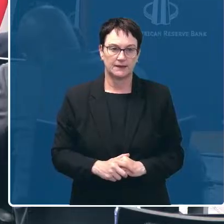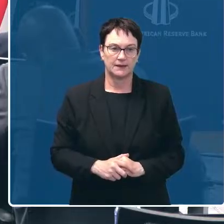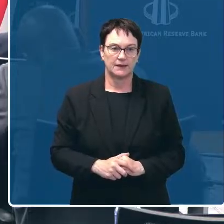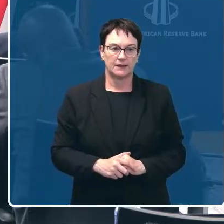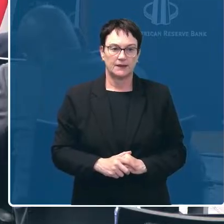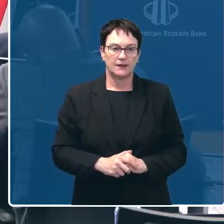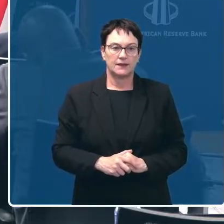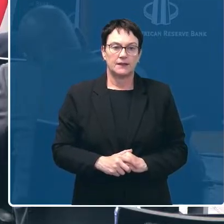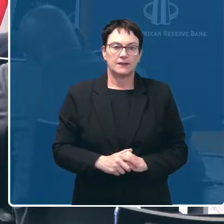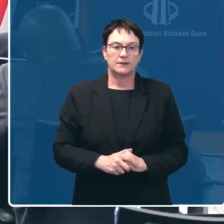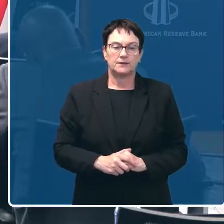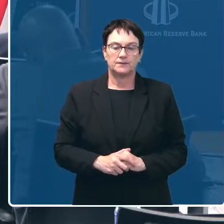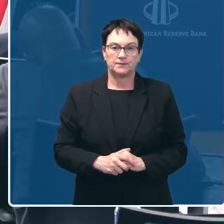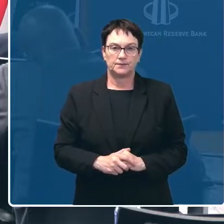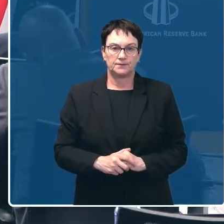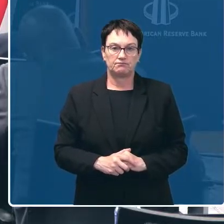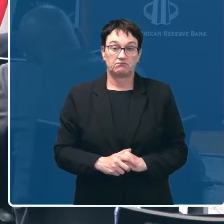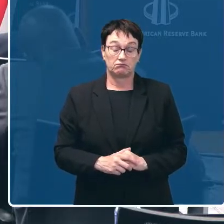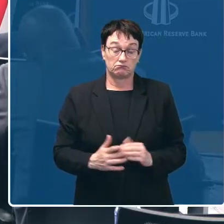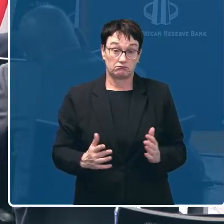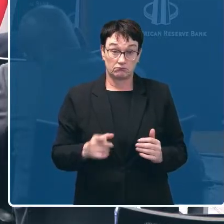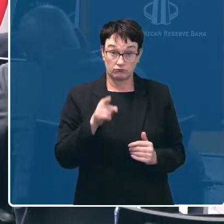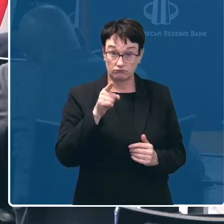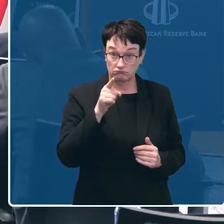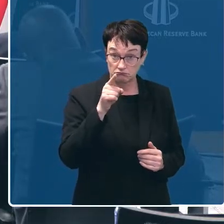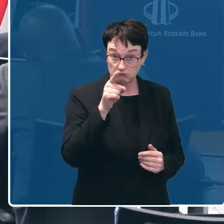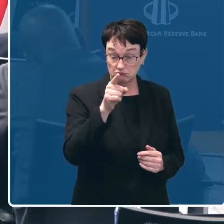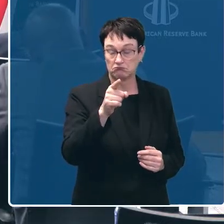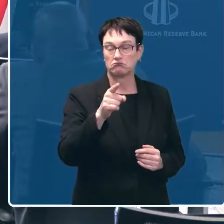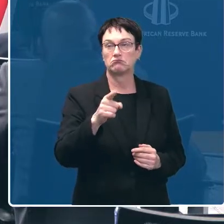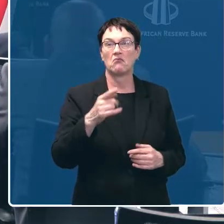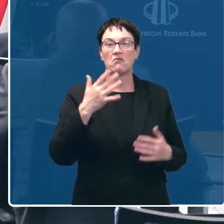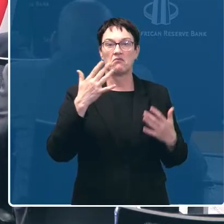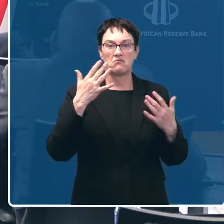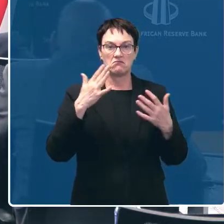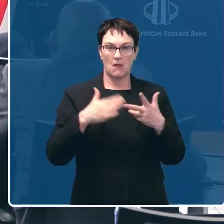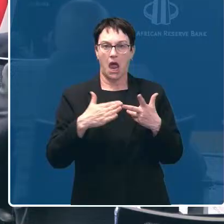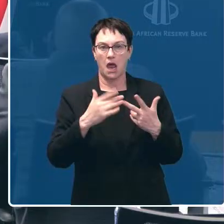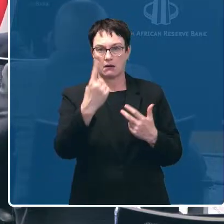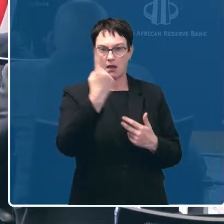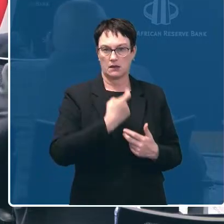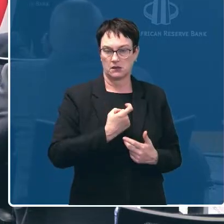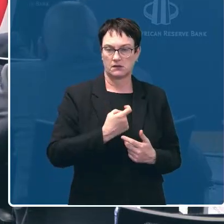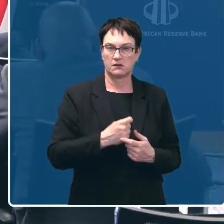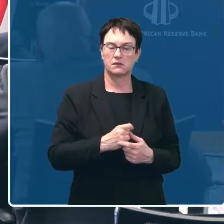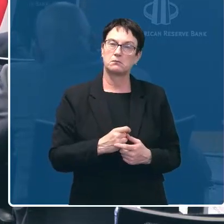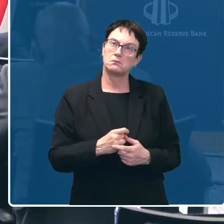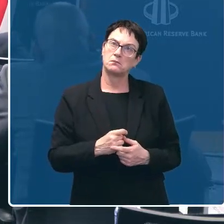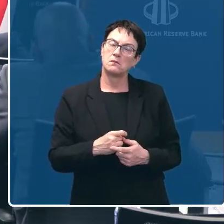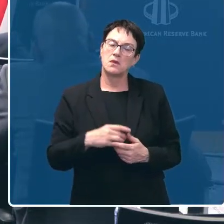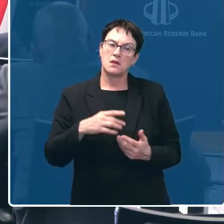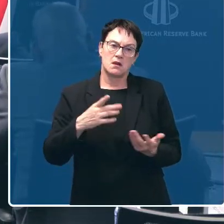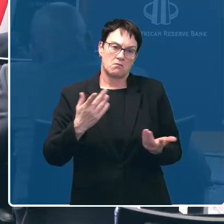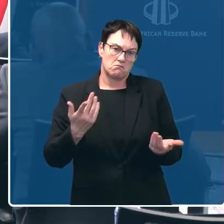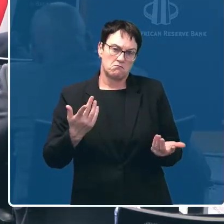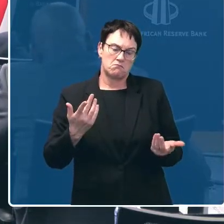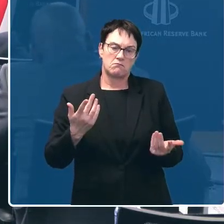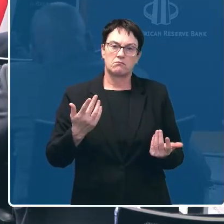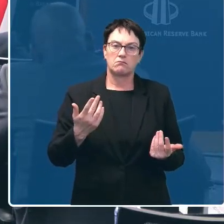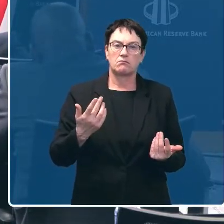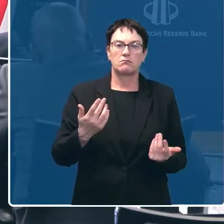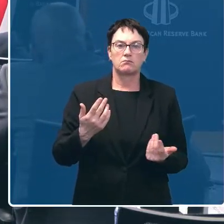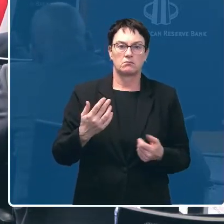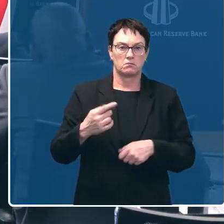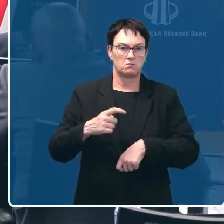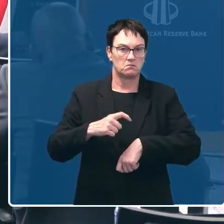And you then ask the question as to whether in